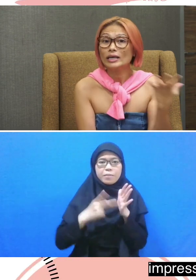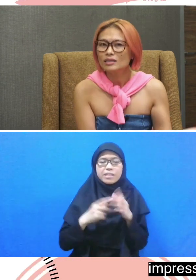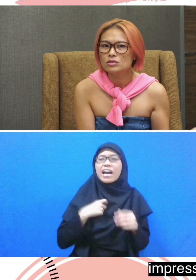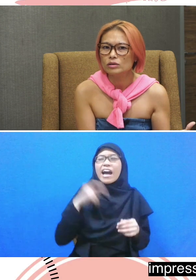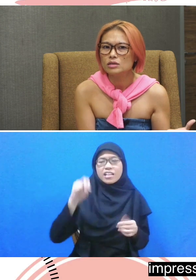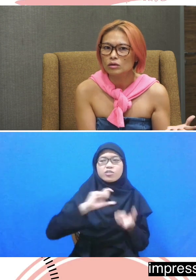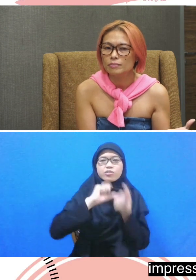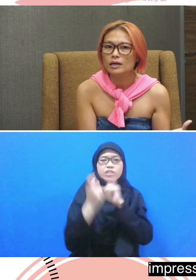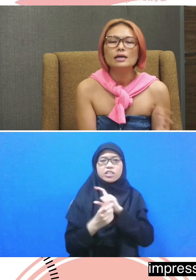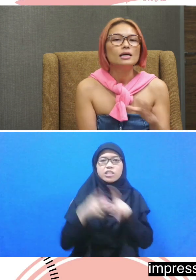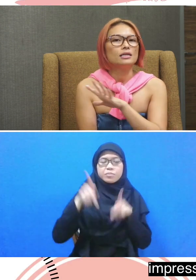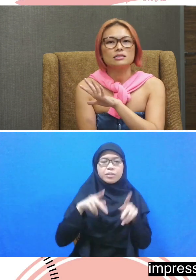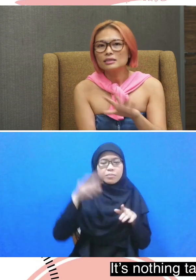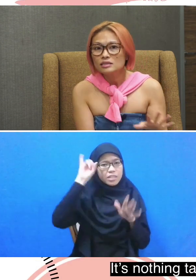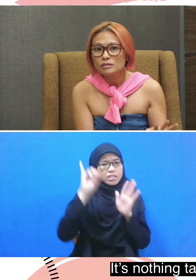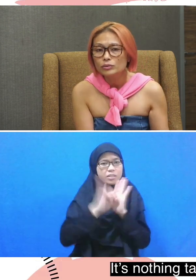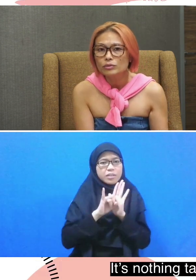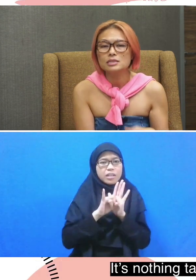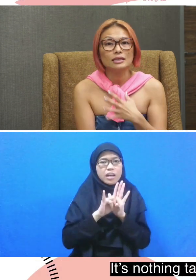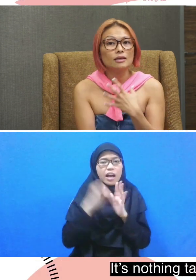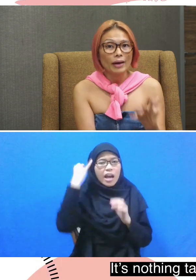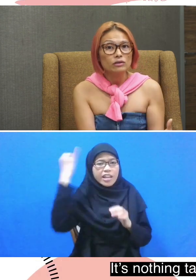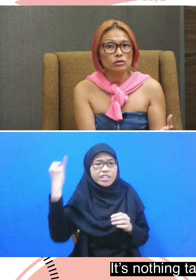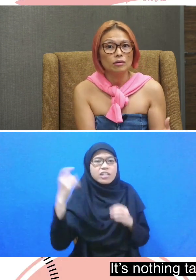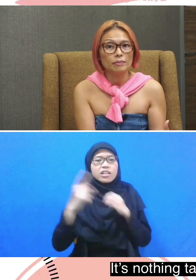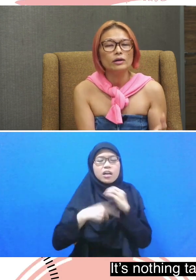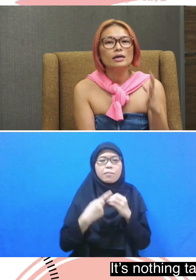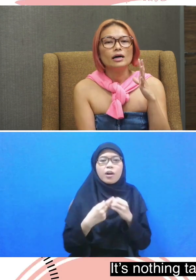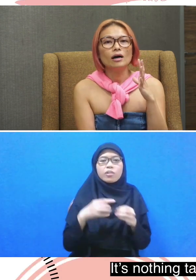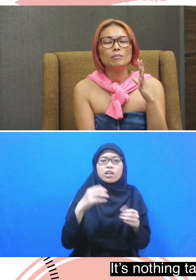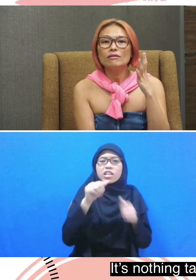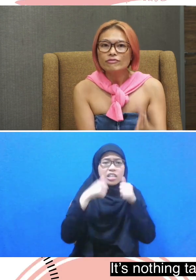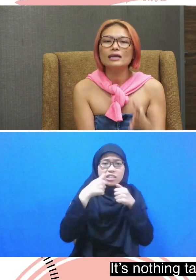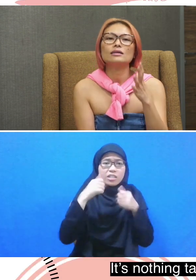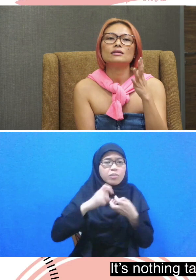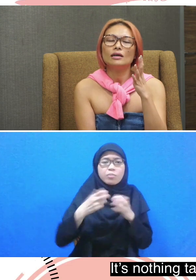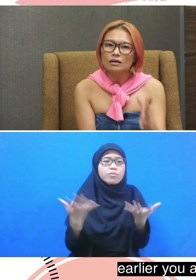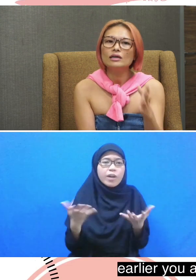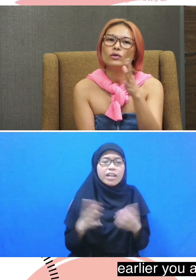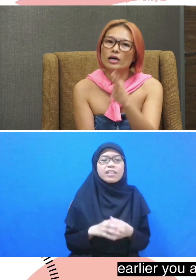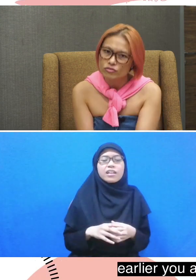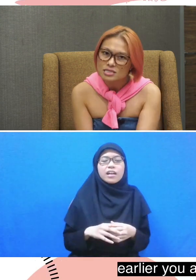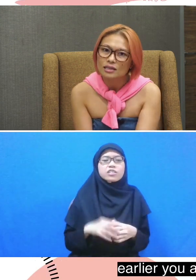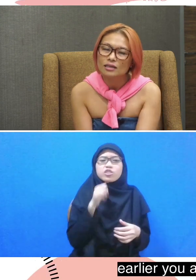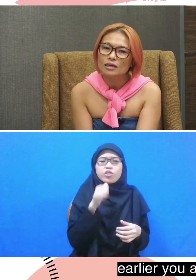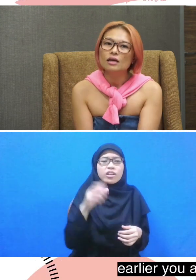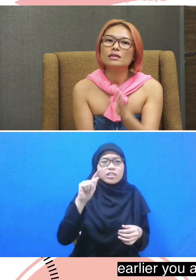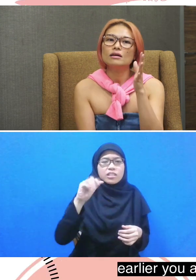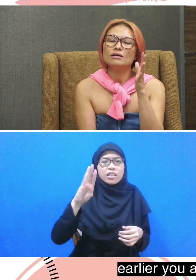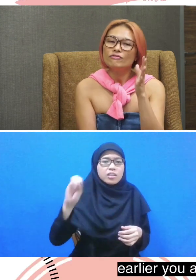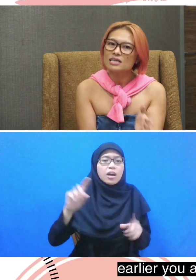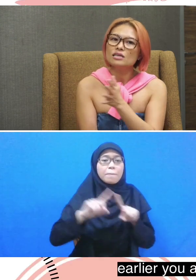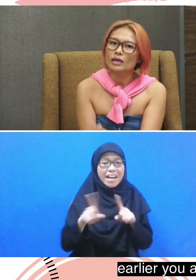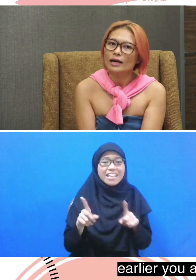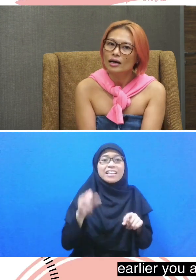of what eating disorder is all about. It's nothing taboo, it's nothing bad to talk about. In fact, the earlier you address it,